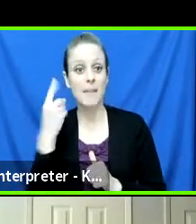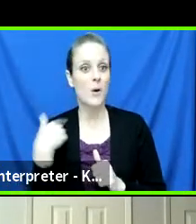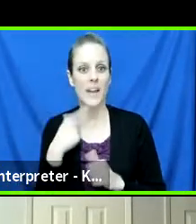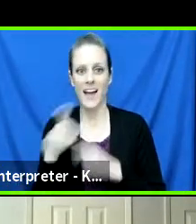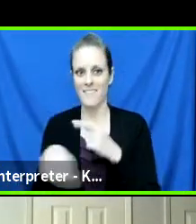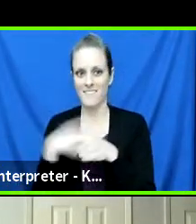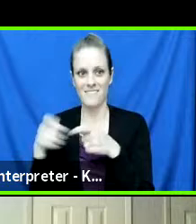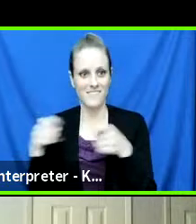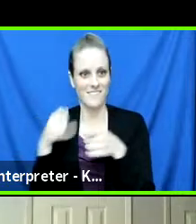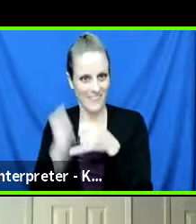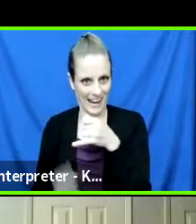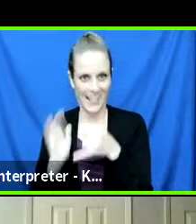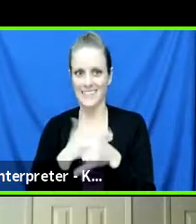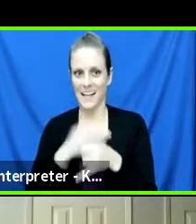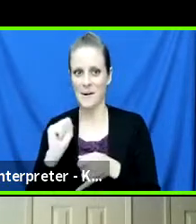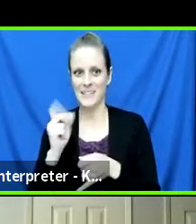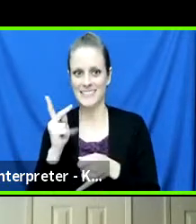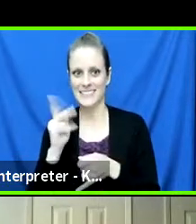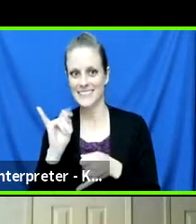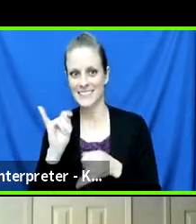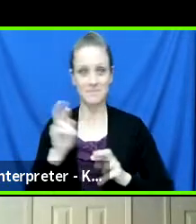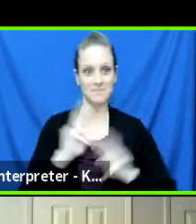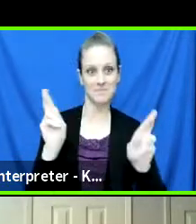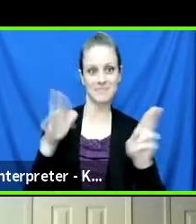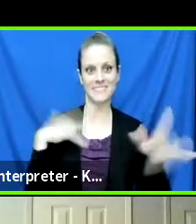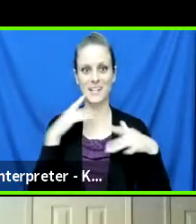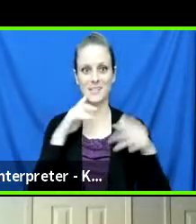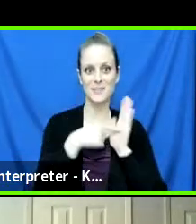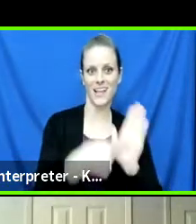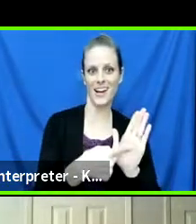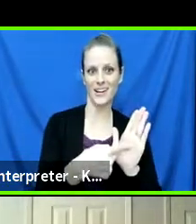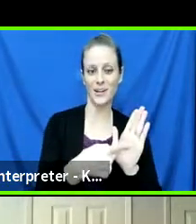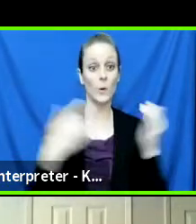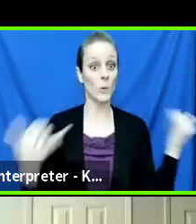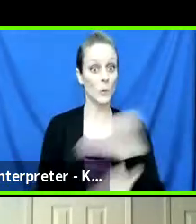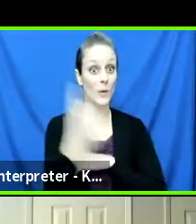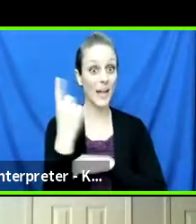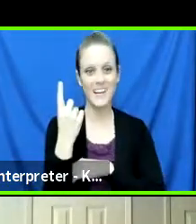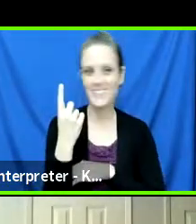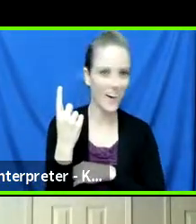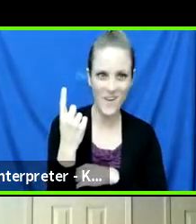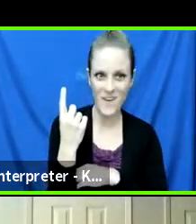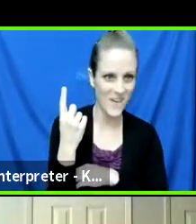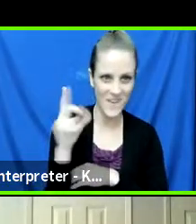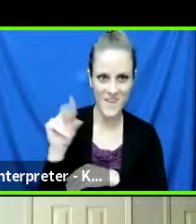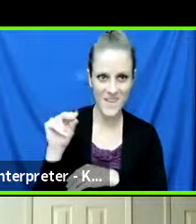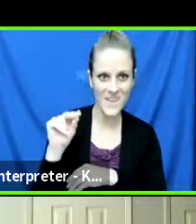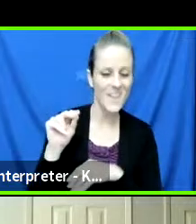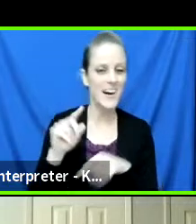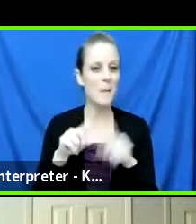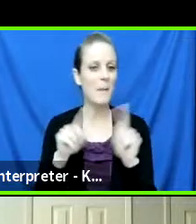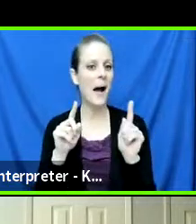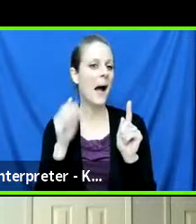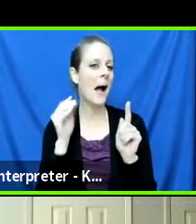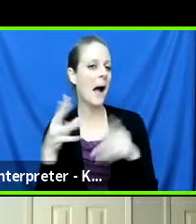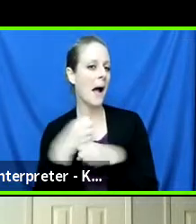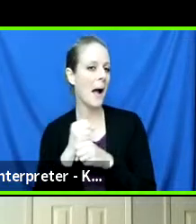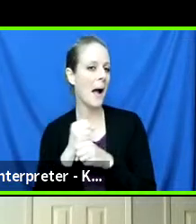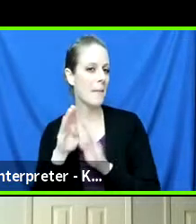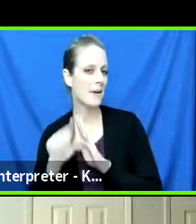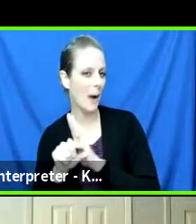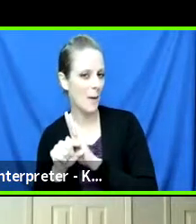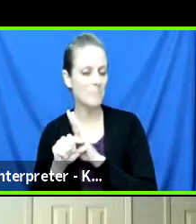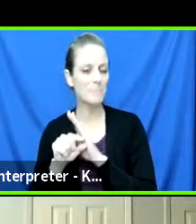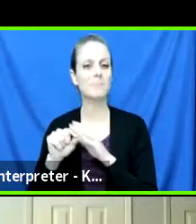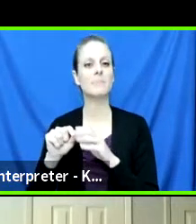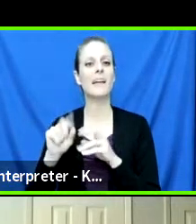our skit, and we're excited to share it with you. I will not be doing that today, but just for a little background, it is set up as